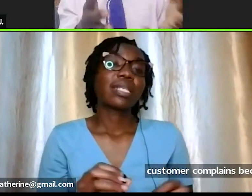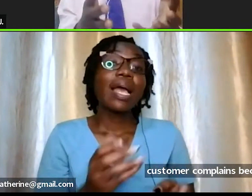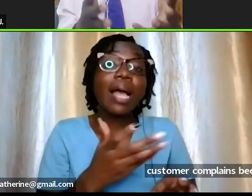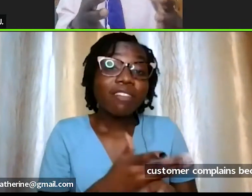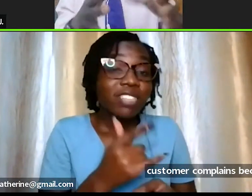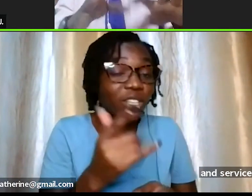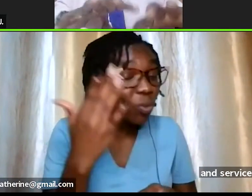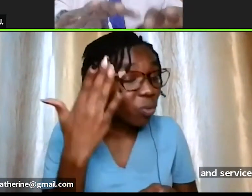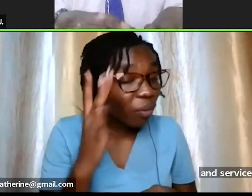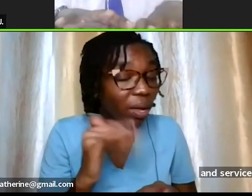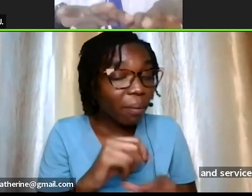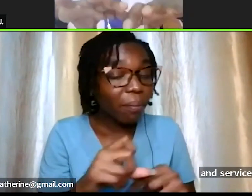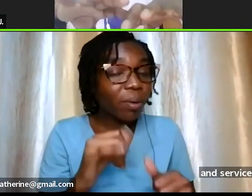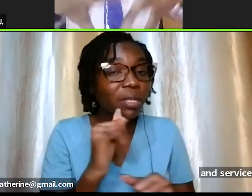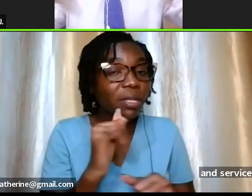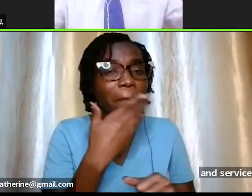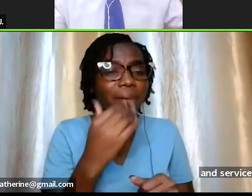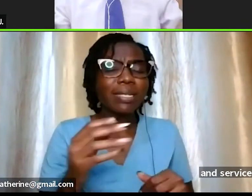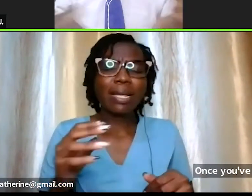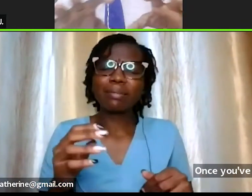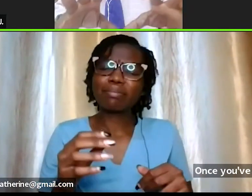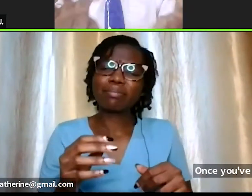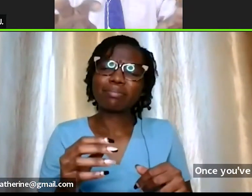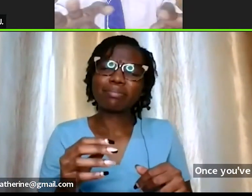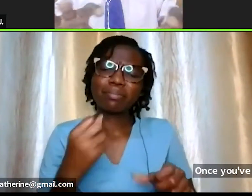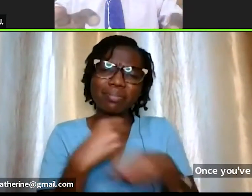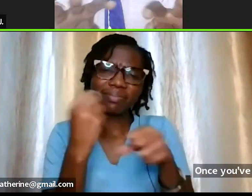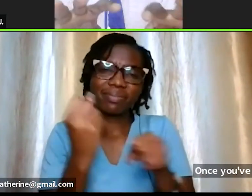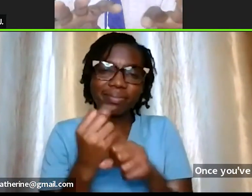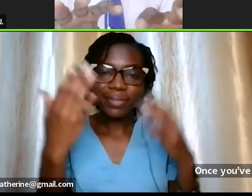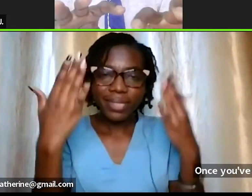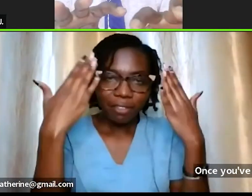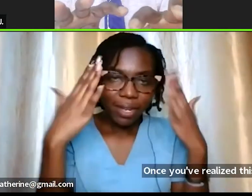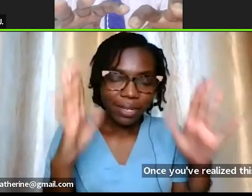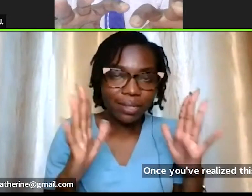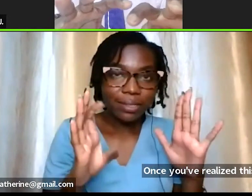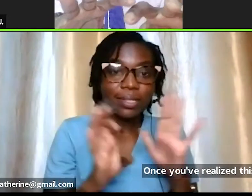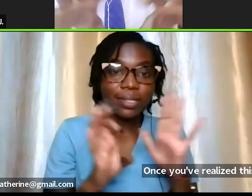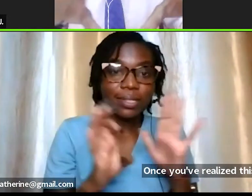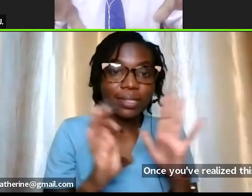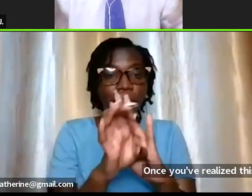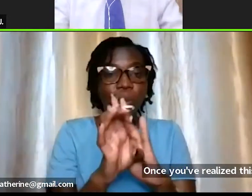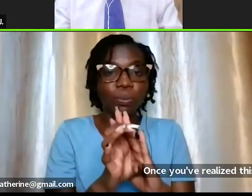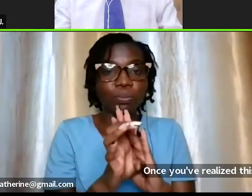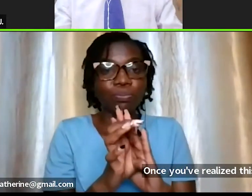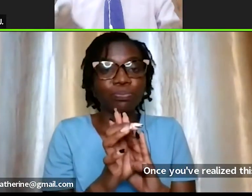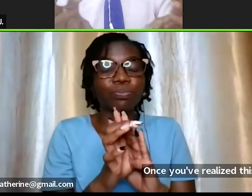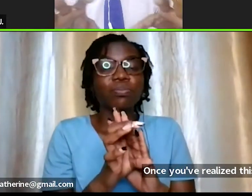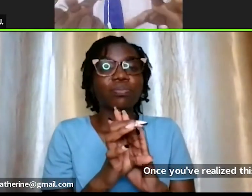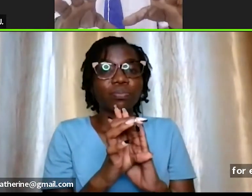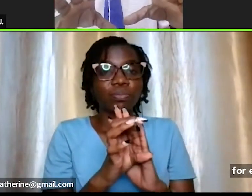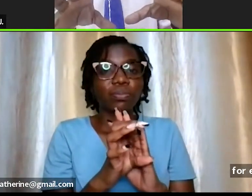can initiate as an awareness that, for example, that the